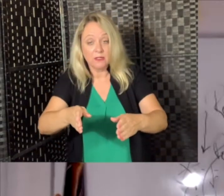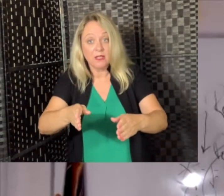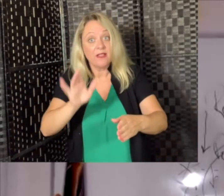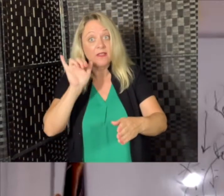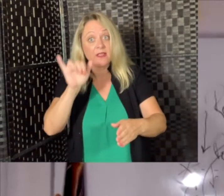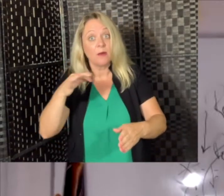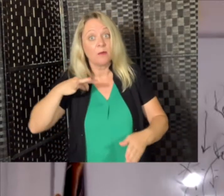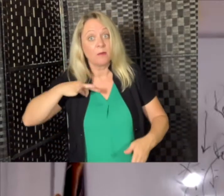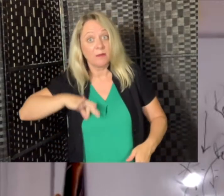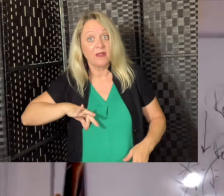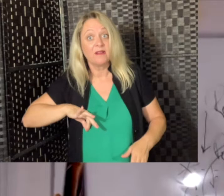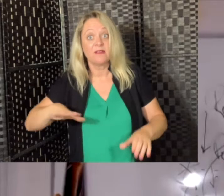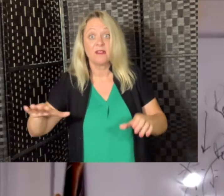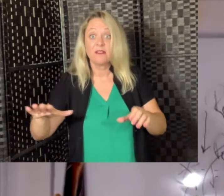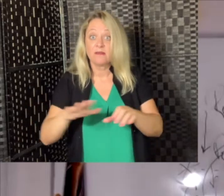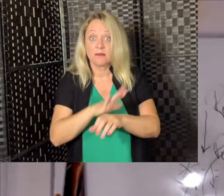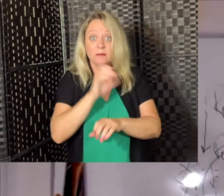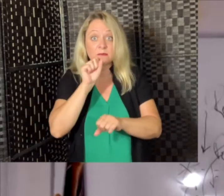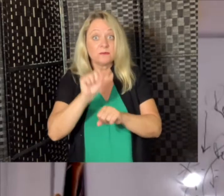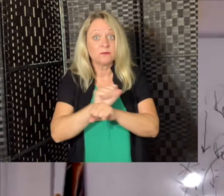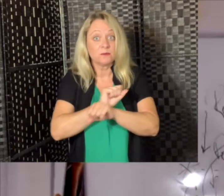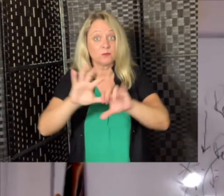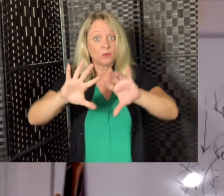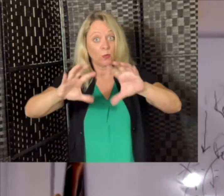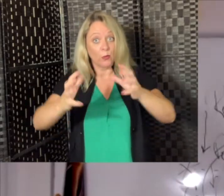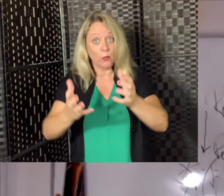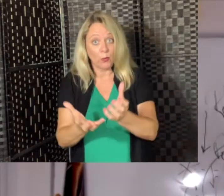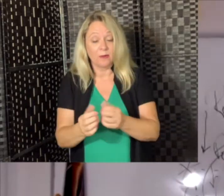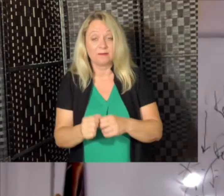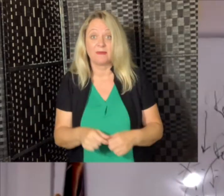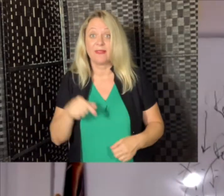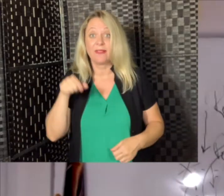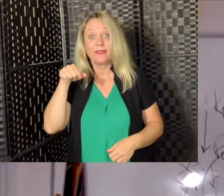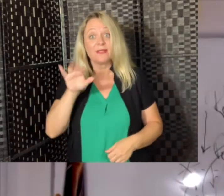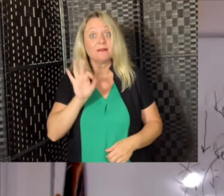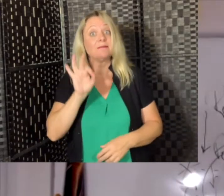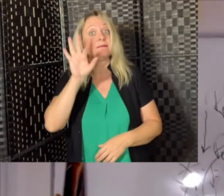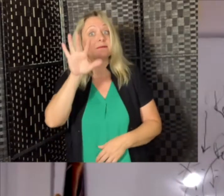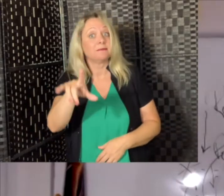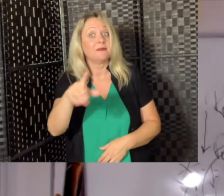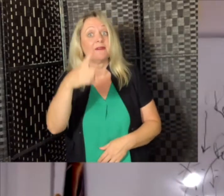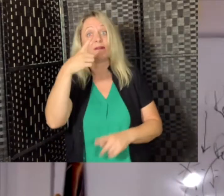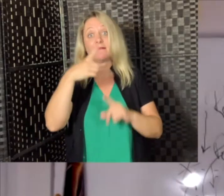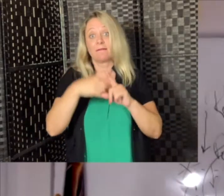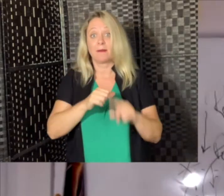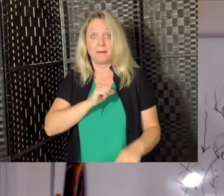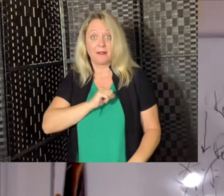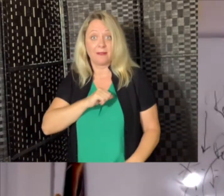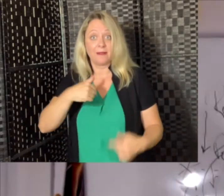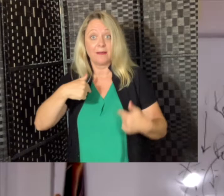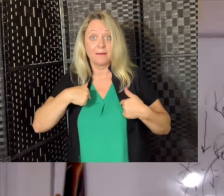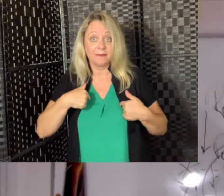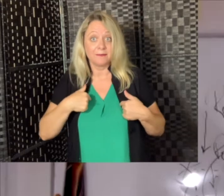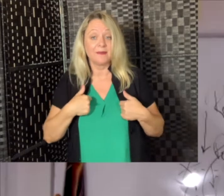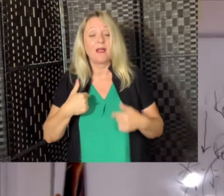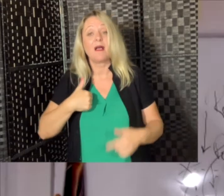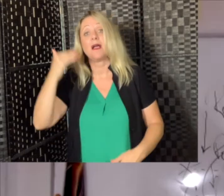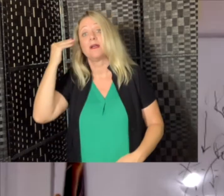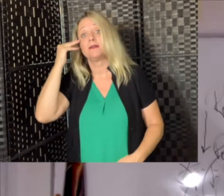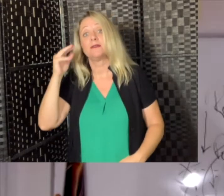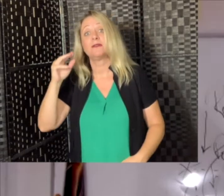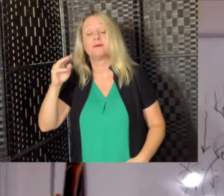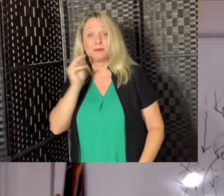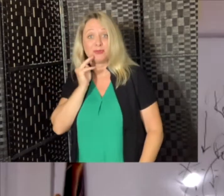interpretive coaching practice, adds to the words I've said. And together, we're